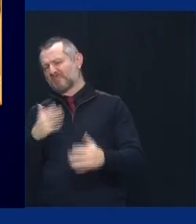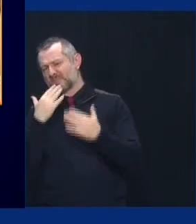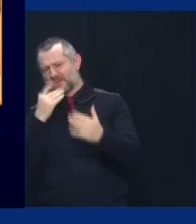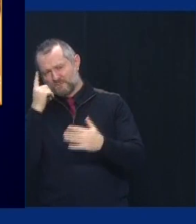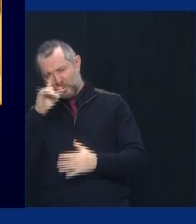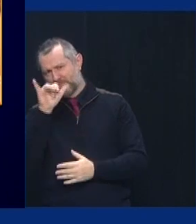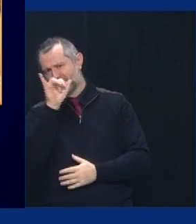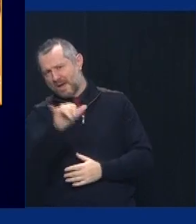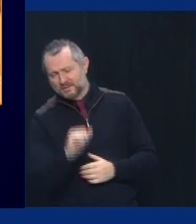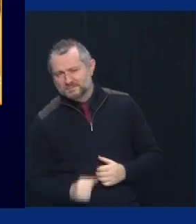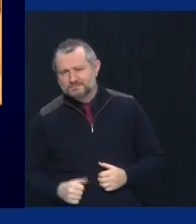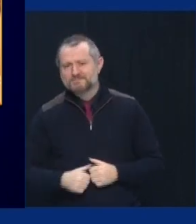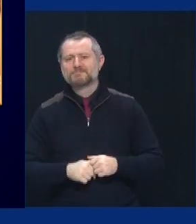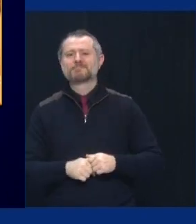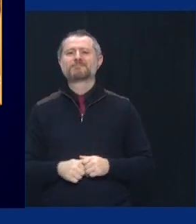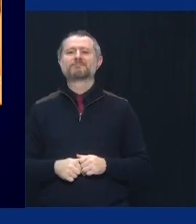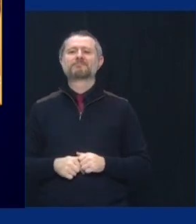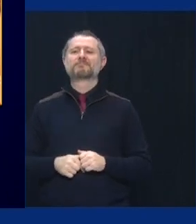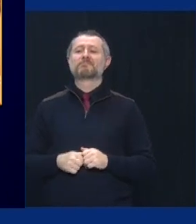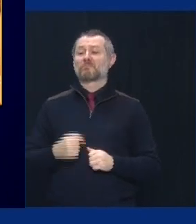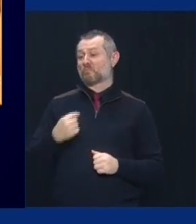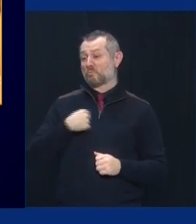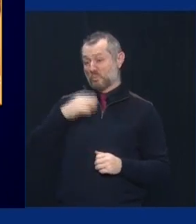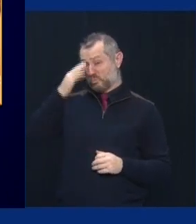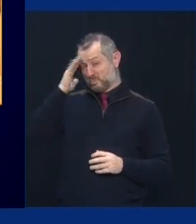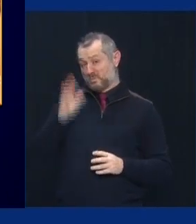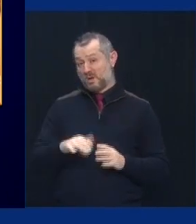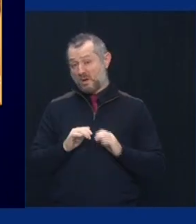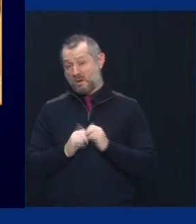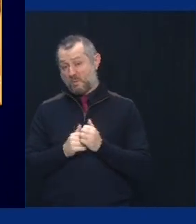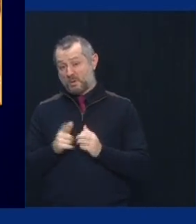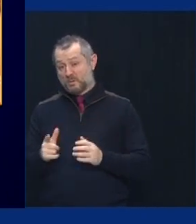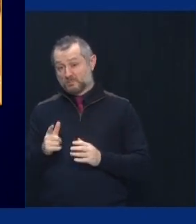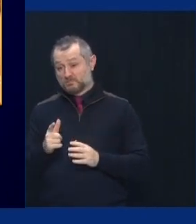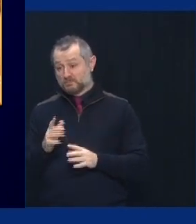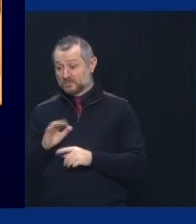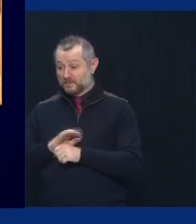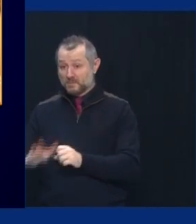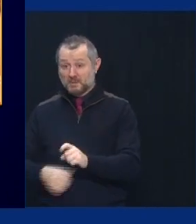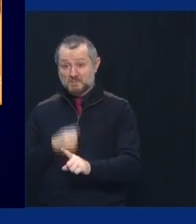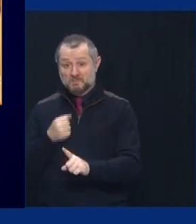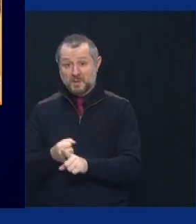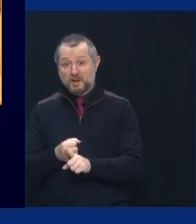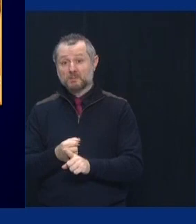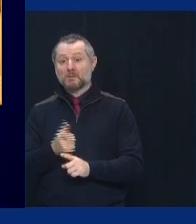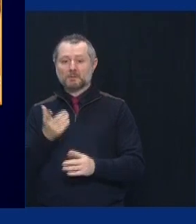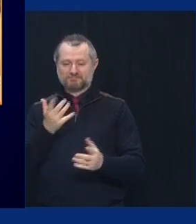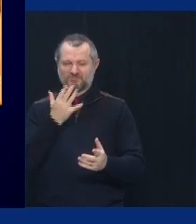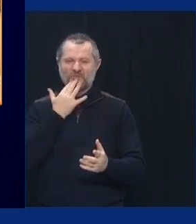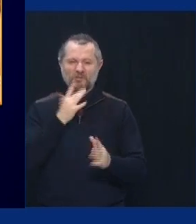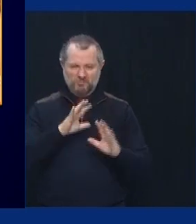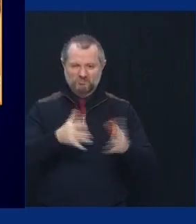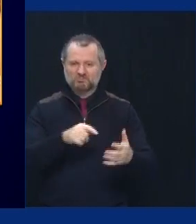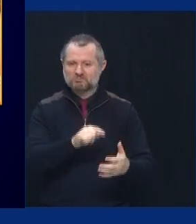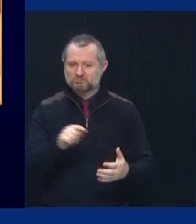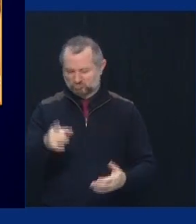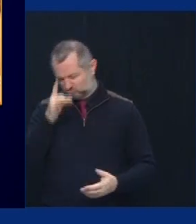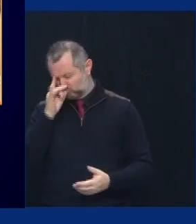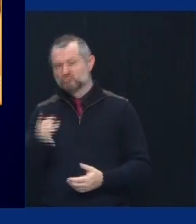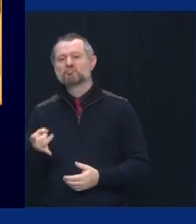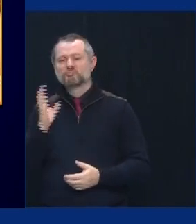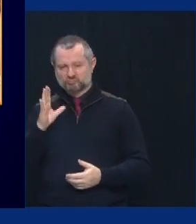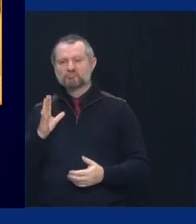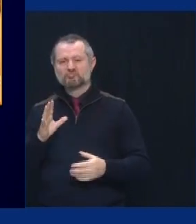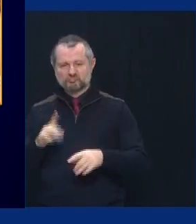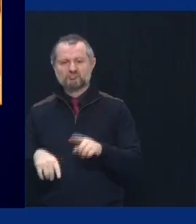As we all know, the way COVID has impacted communities of color has been devastating. And one of the things that's